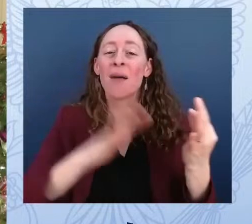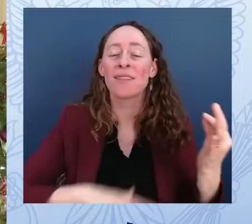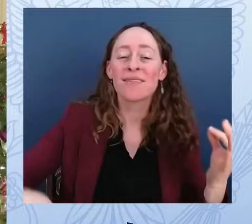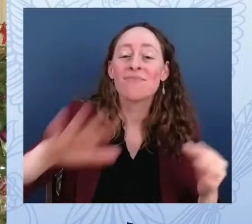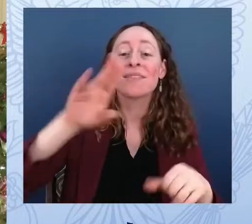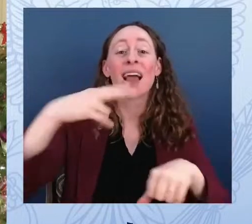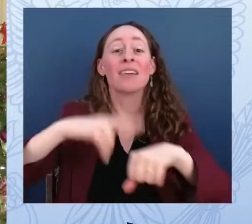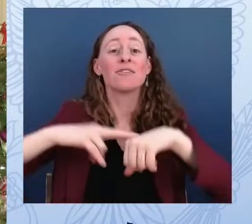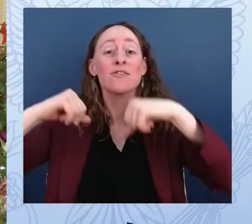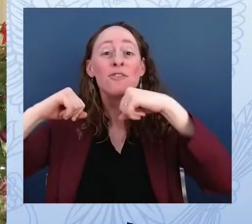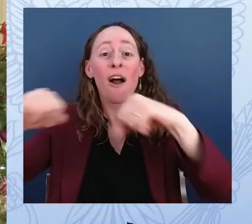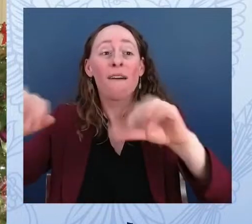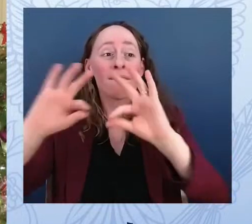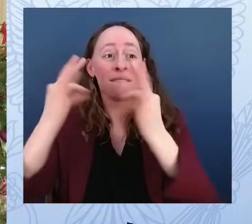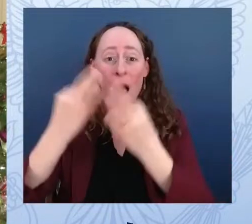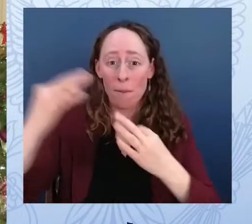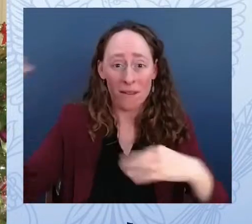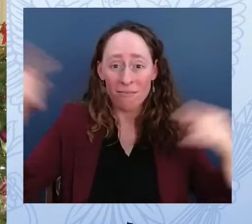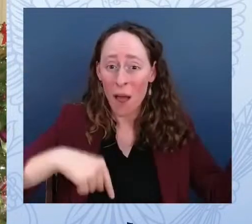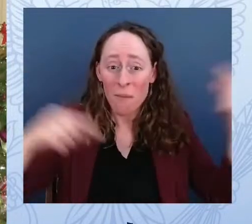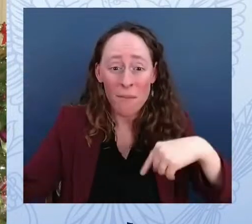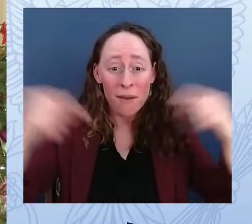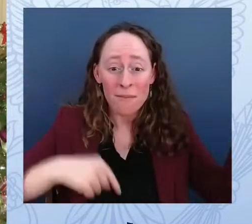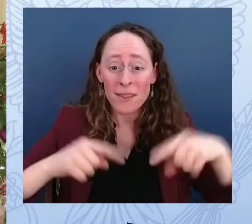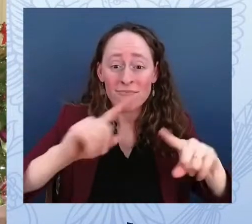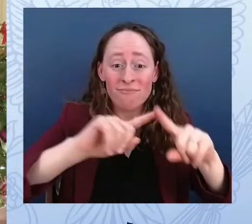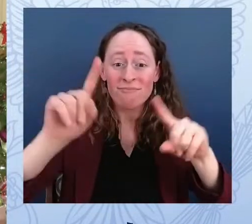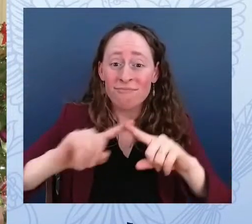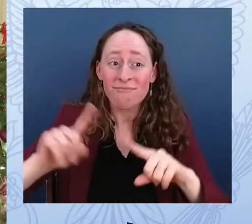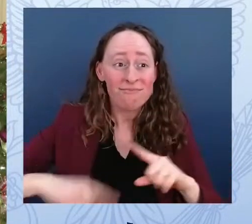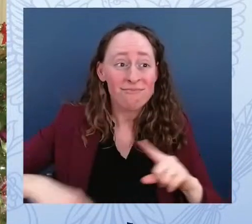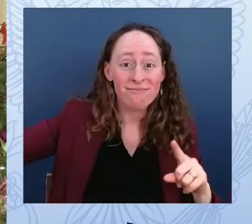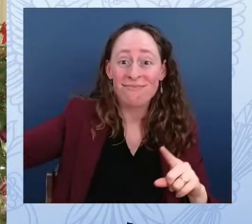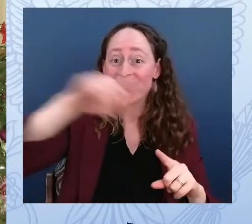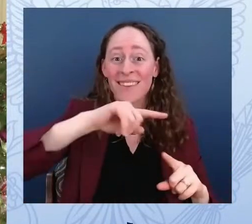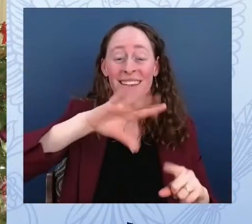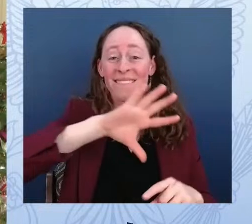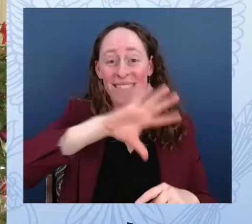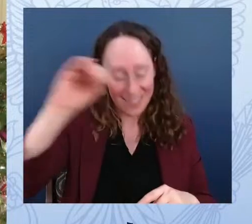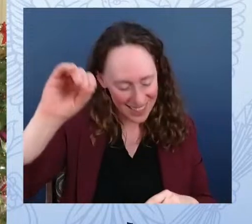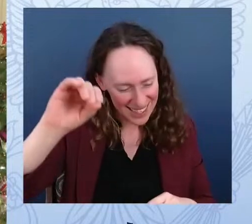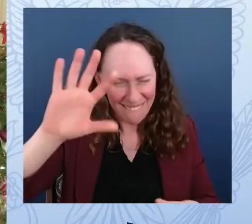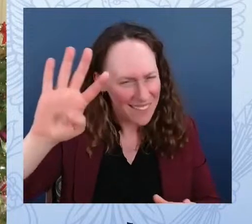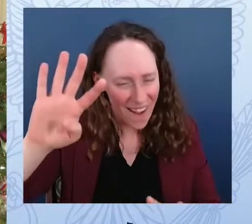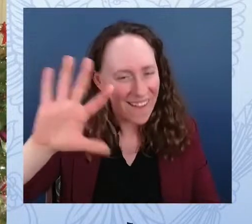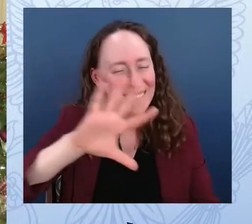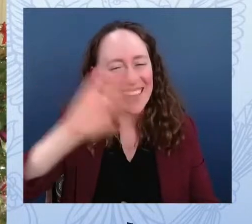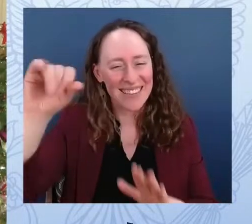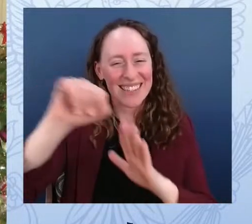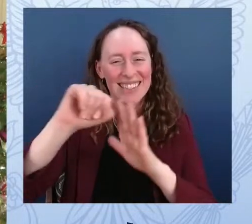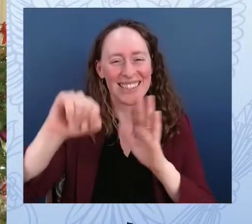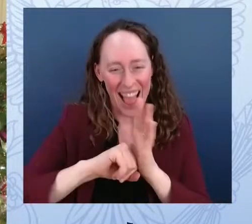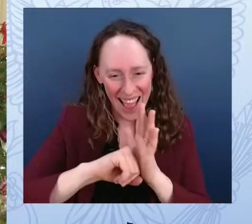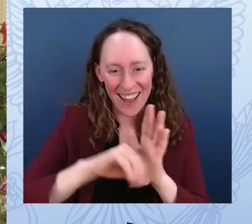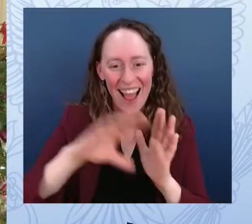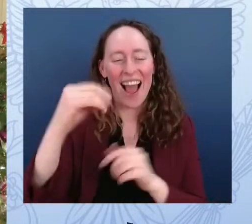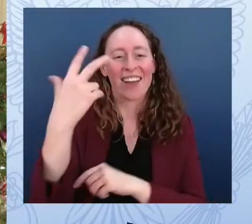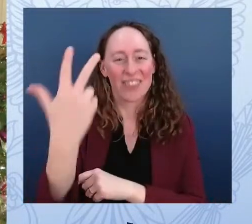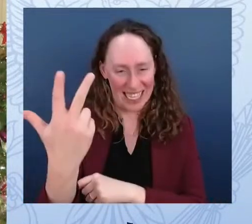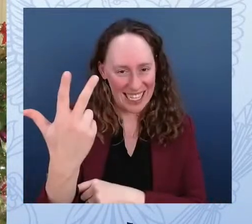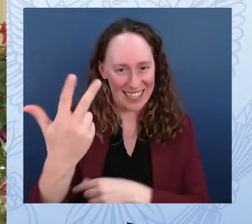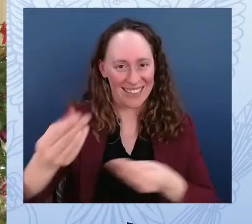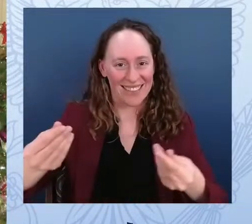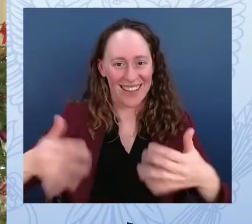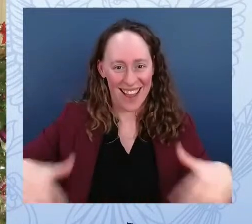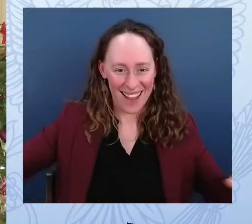the 50 states, 3 territories in the District of Columbia. We also want to remember Bo Biden